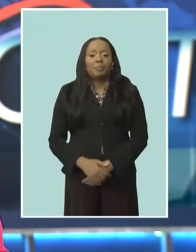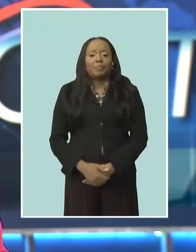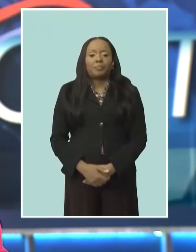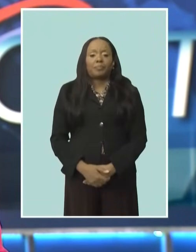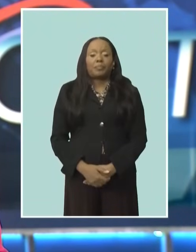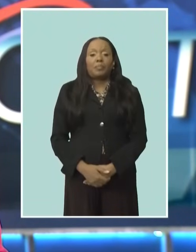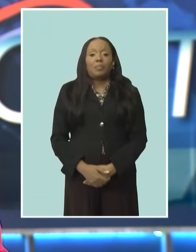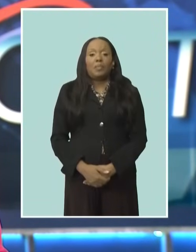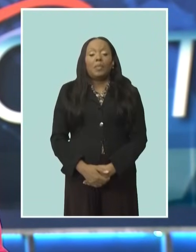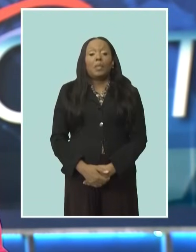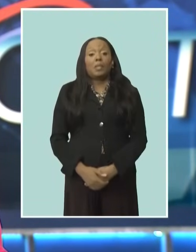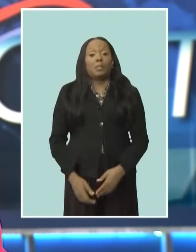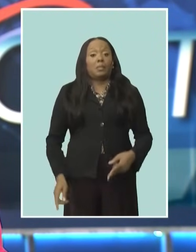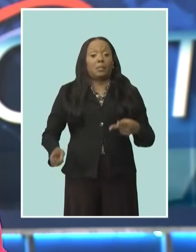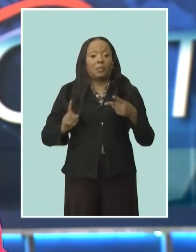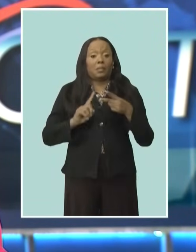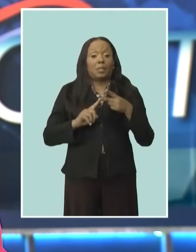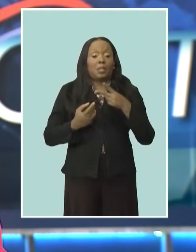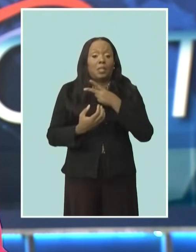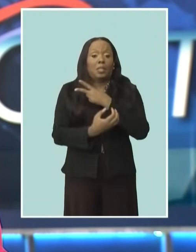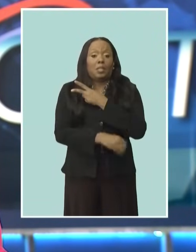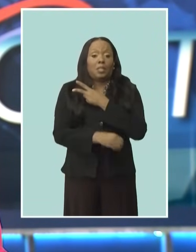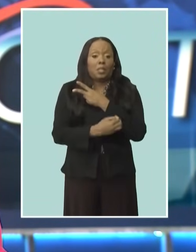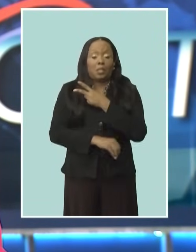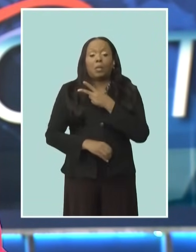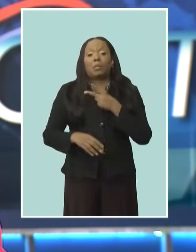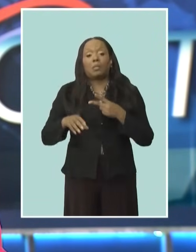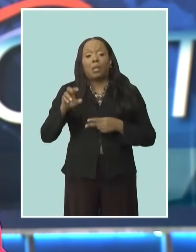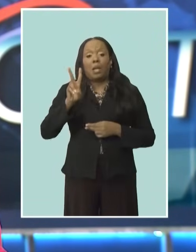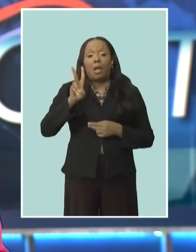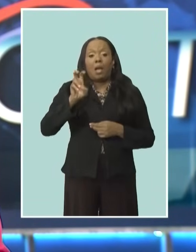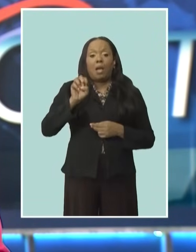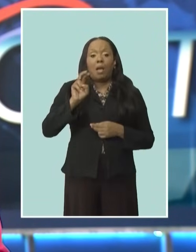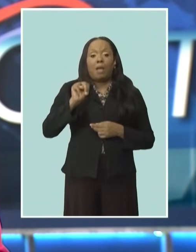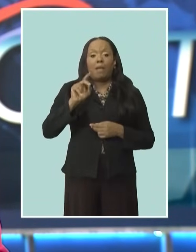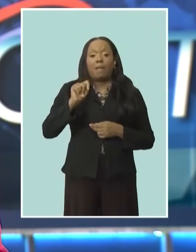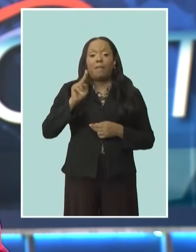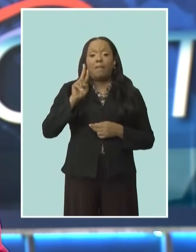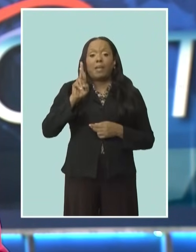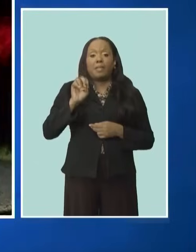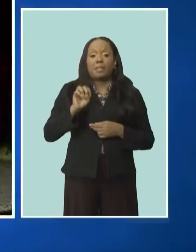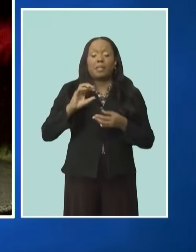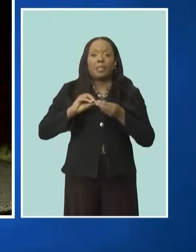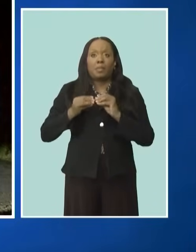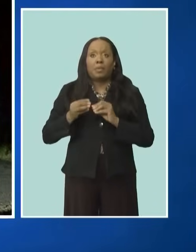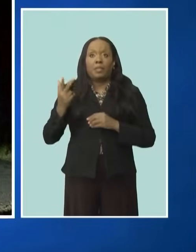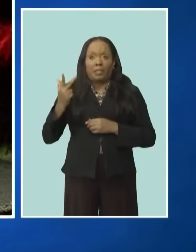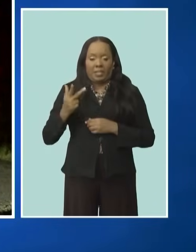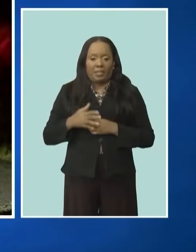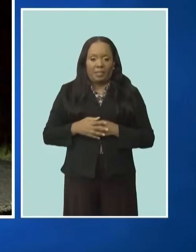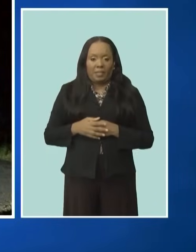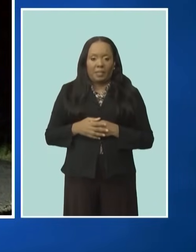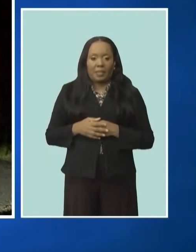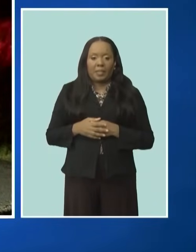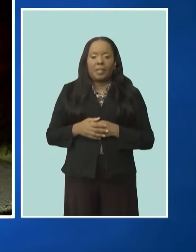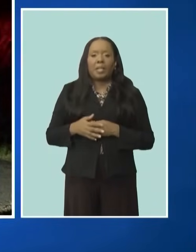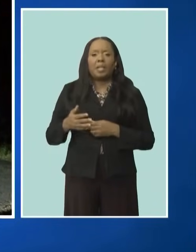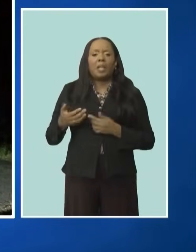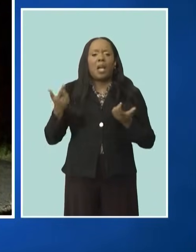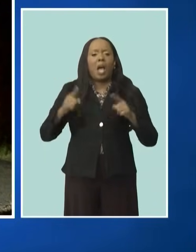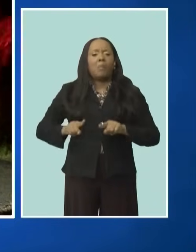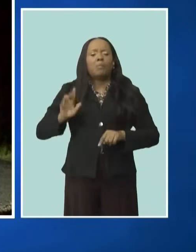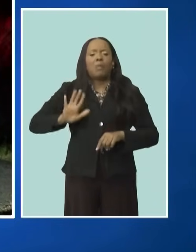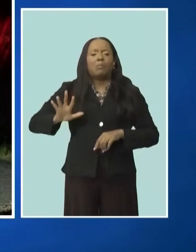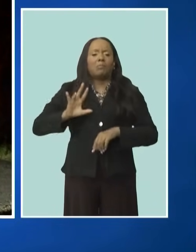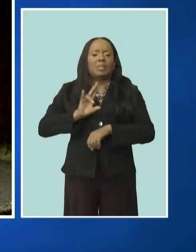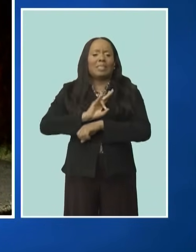other shooting happened earlier last night at Venture Number 3 in St. John. In that incident, it is said it occurred around